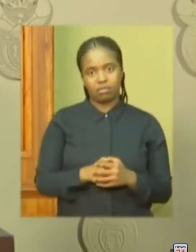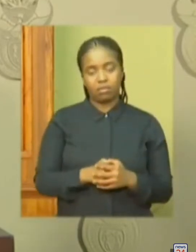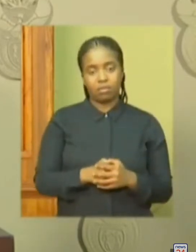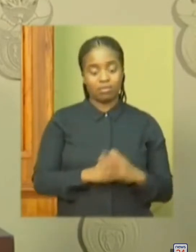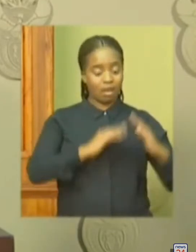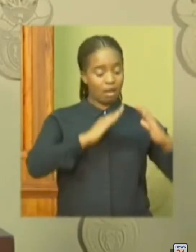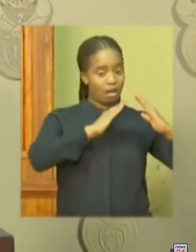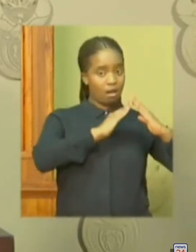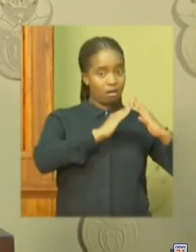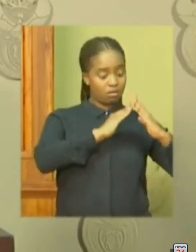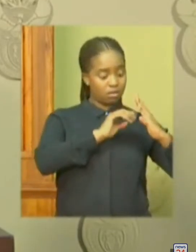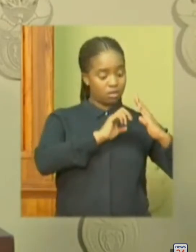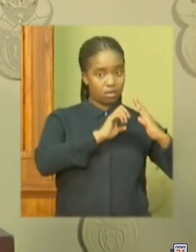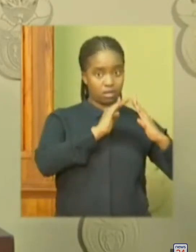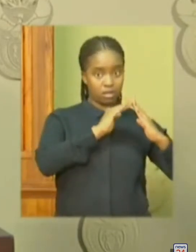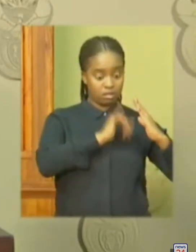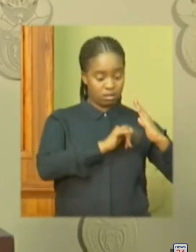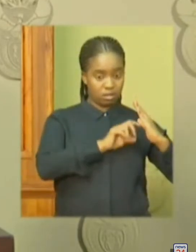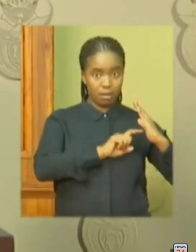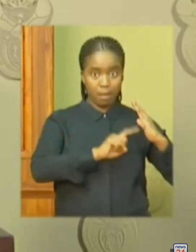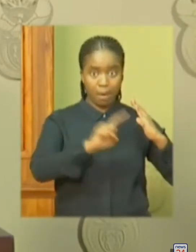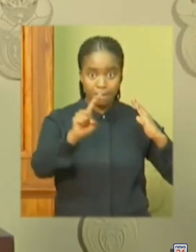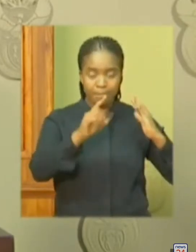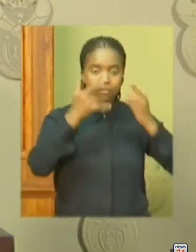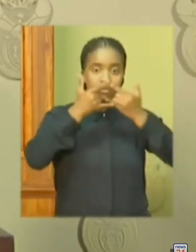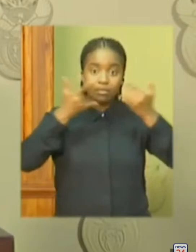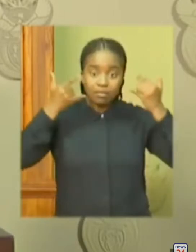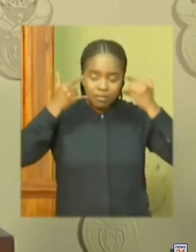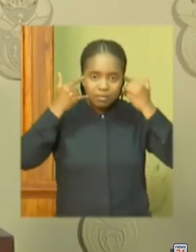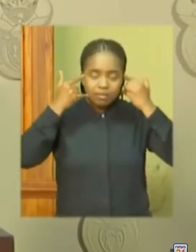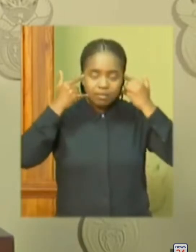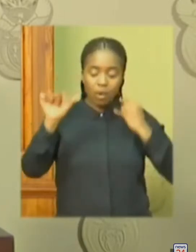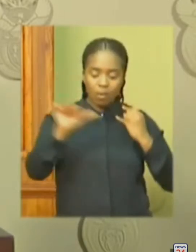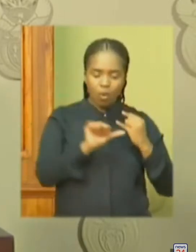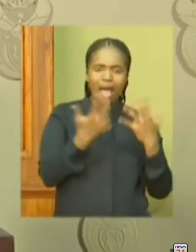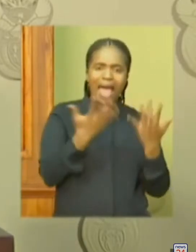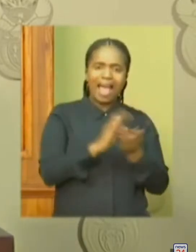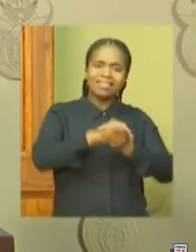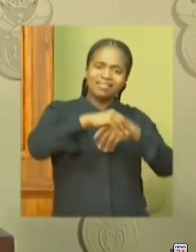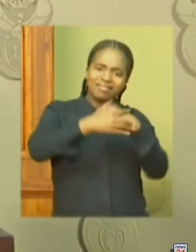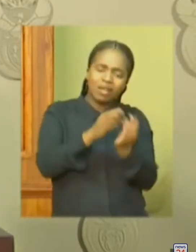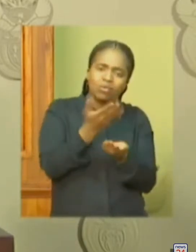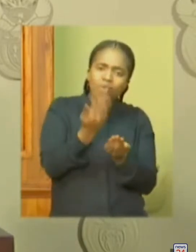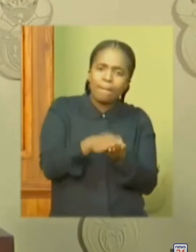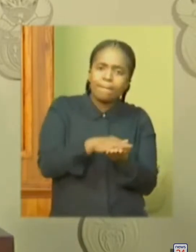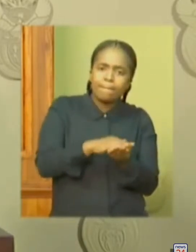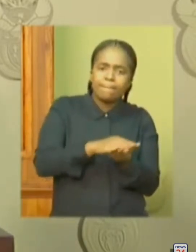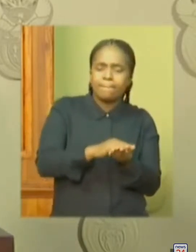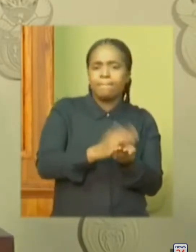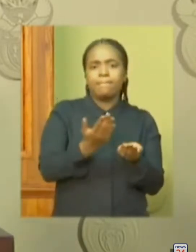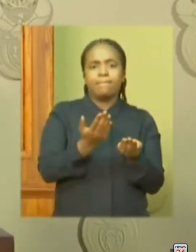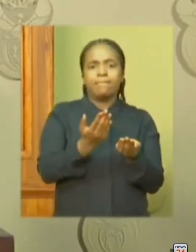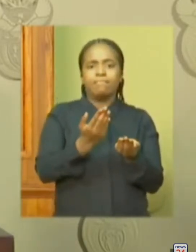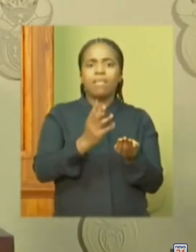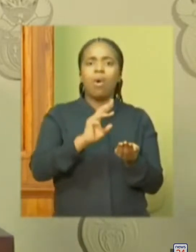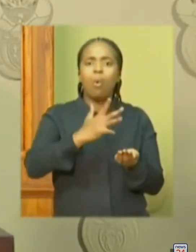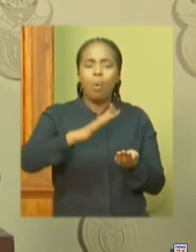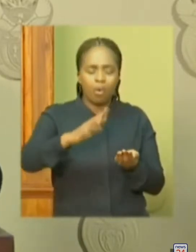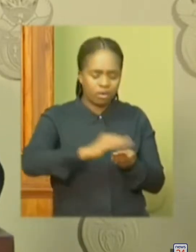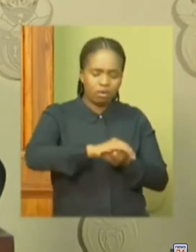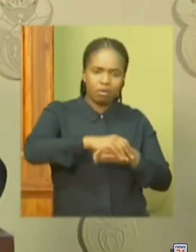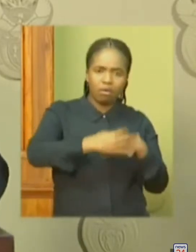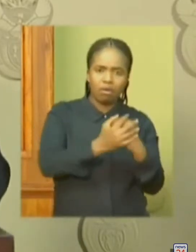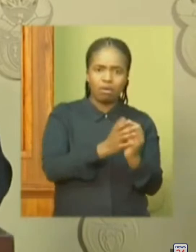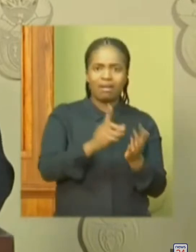we leave home, wash hands regularly with soap and water or sanitizer, and